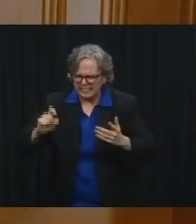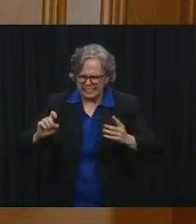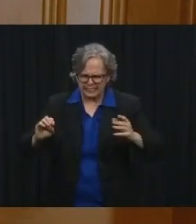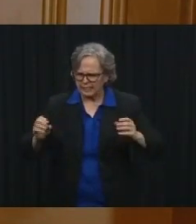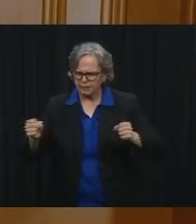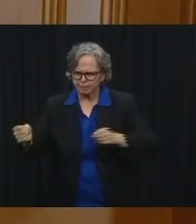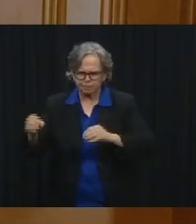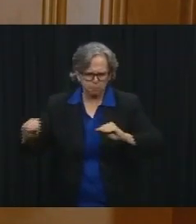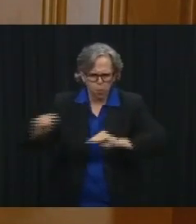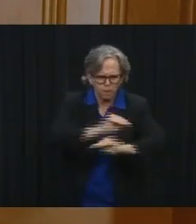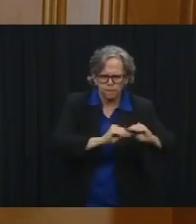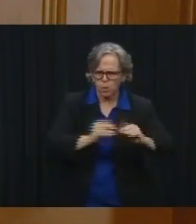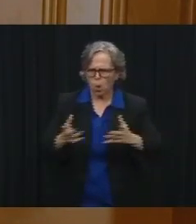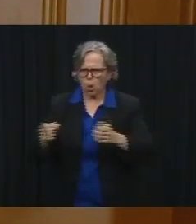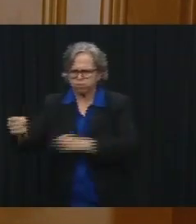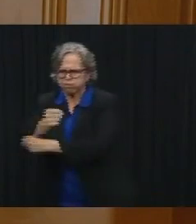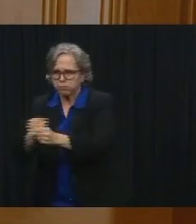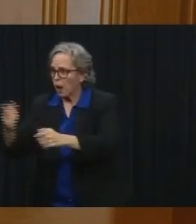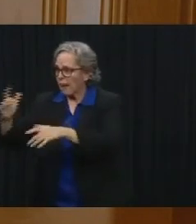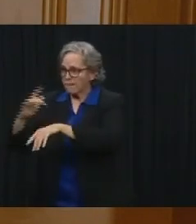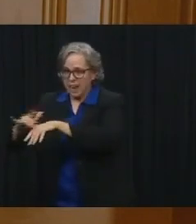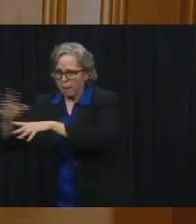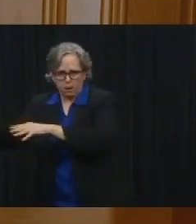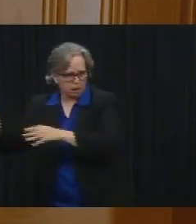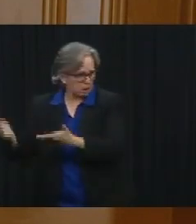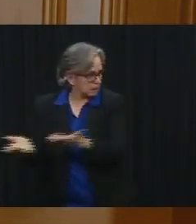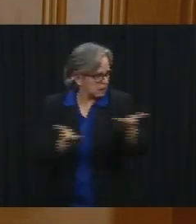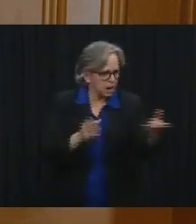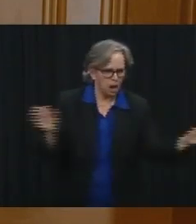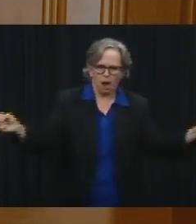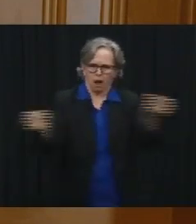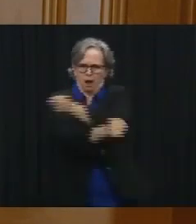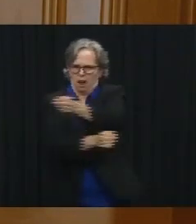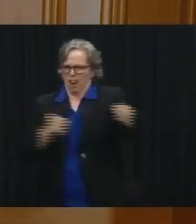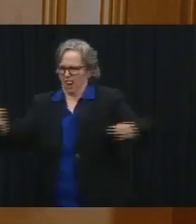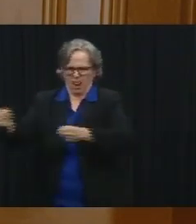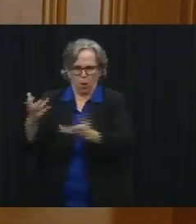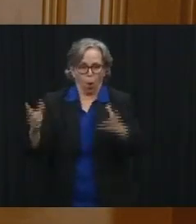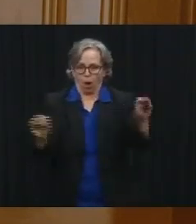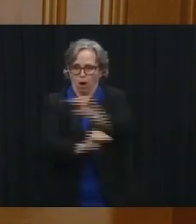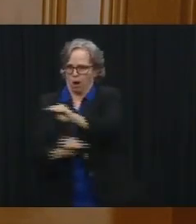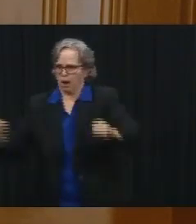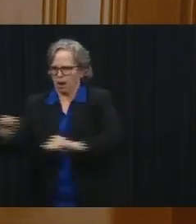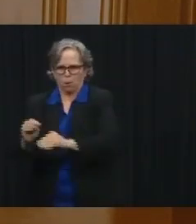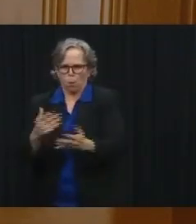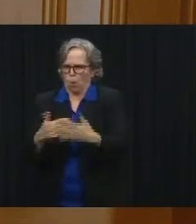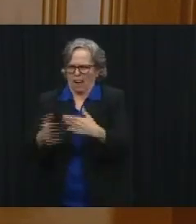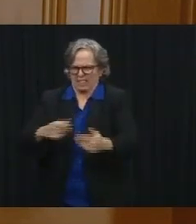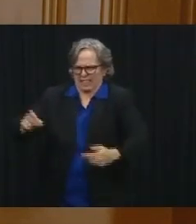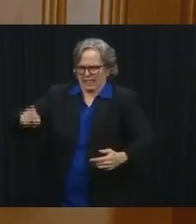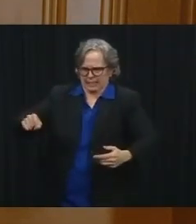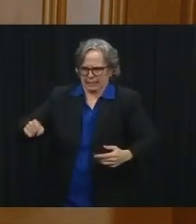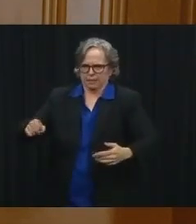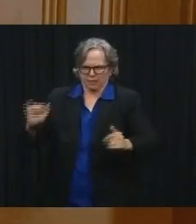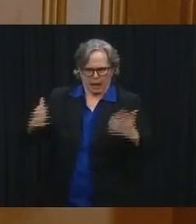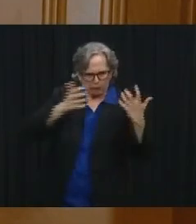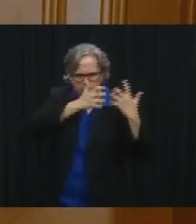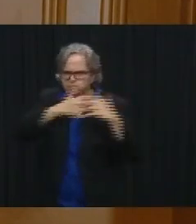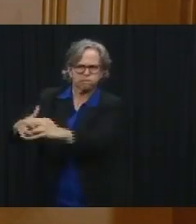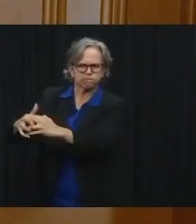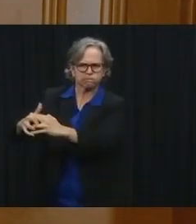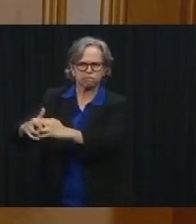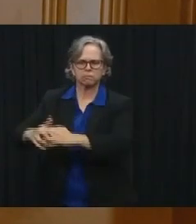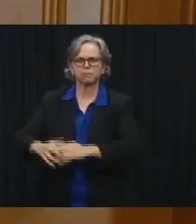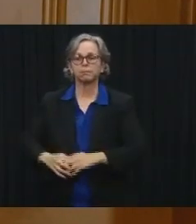And that's a work in progress. Part of this is what's called modeling. You've heard Dr.